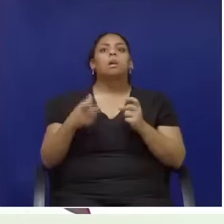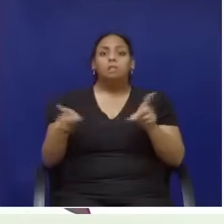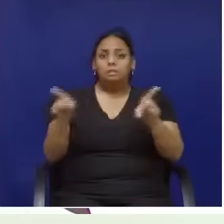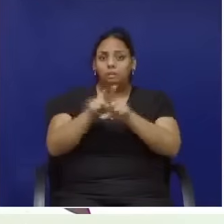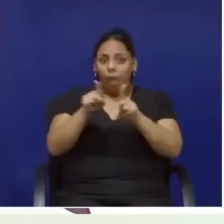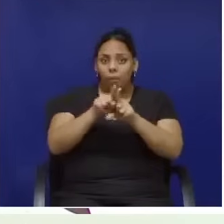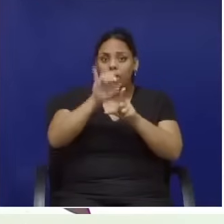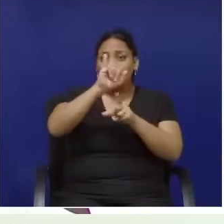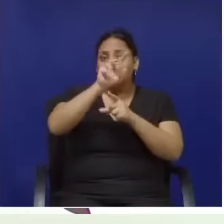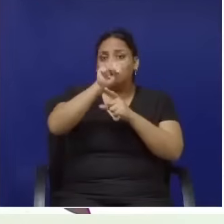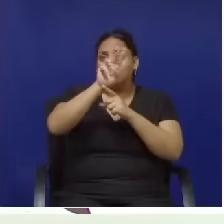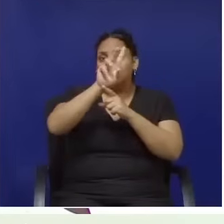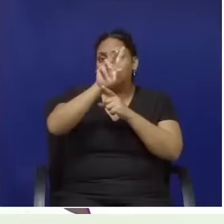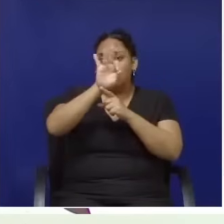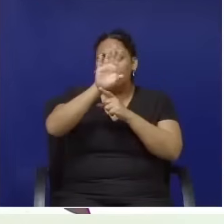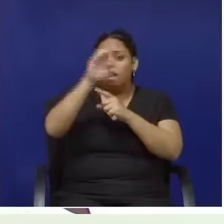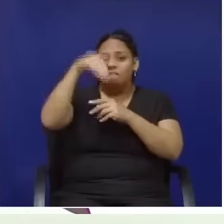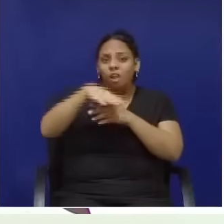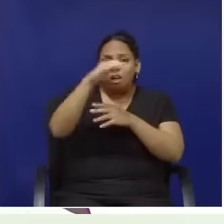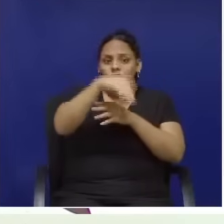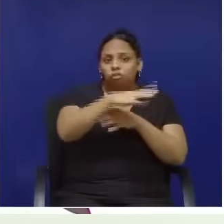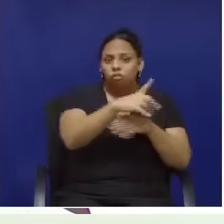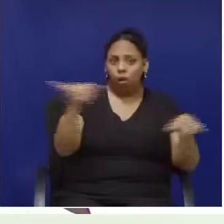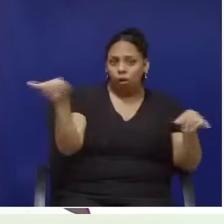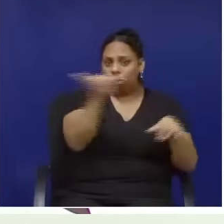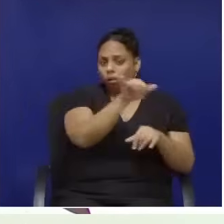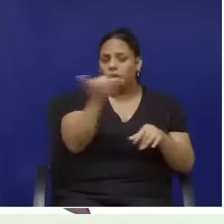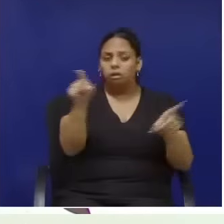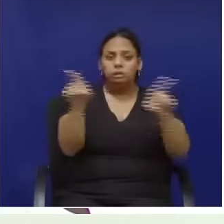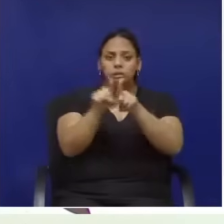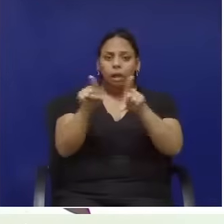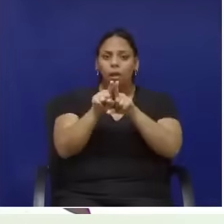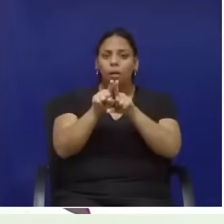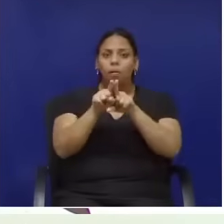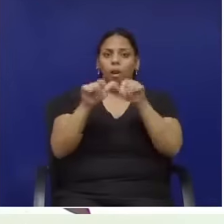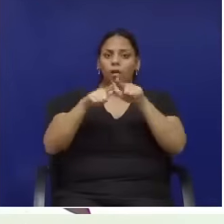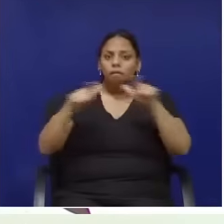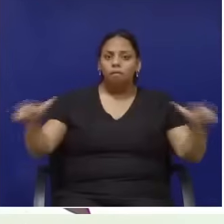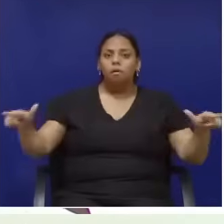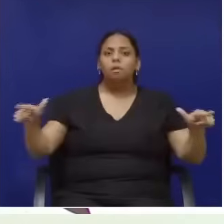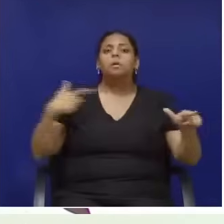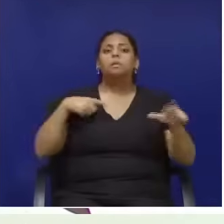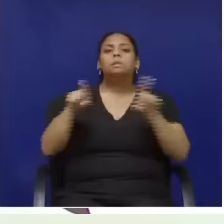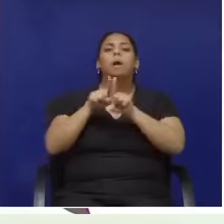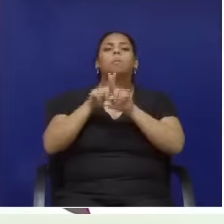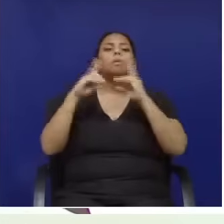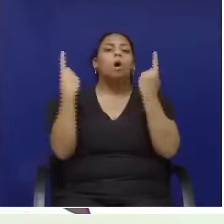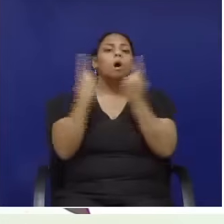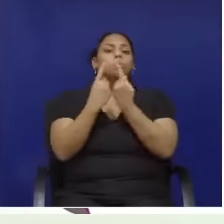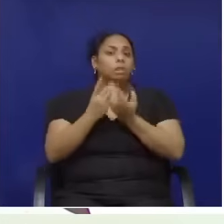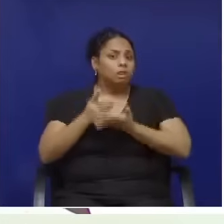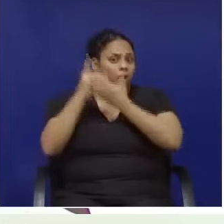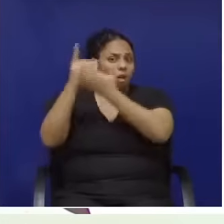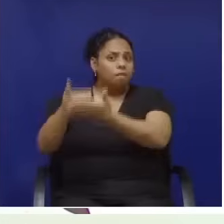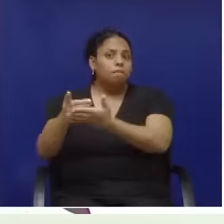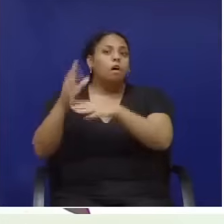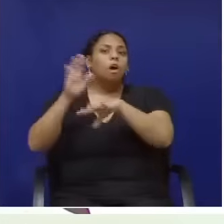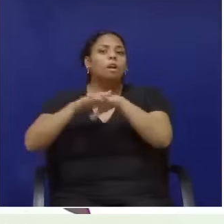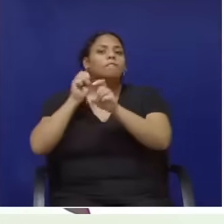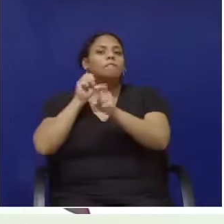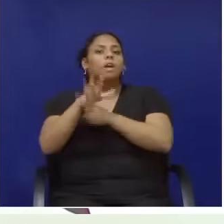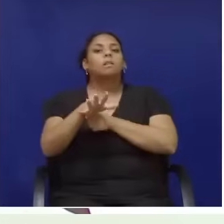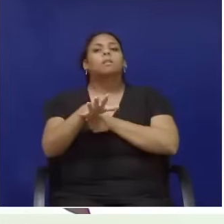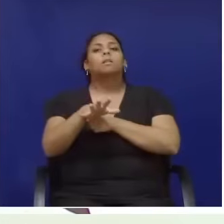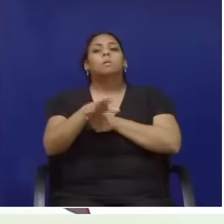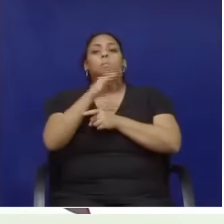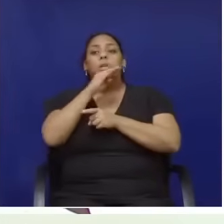inflation. This raises serious concerns about capacity, workload pressures, and the department's ability to deliver on its mandate effectively.